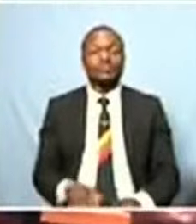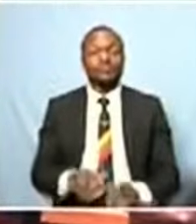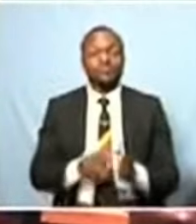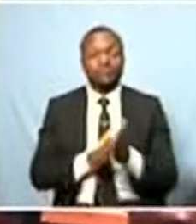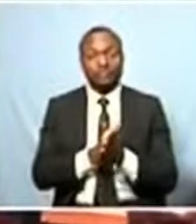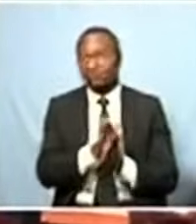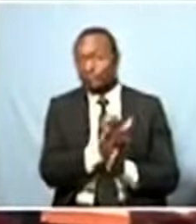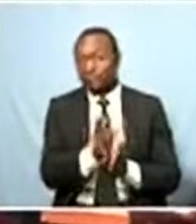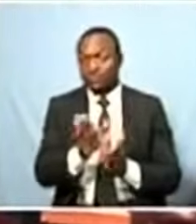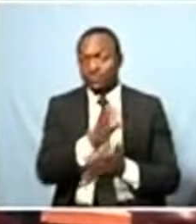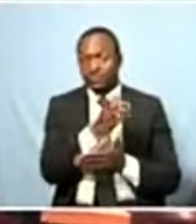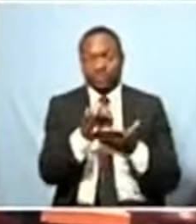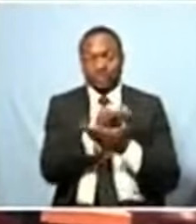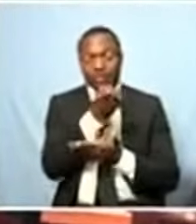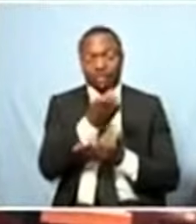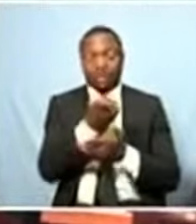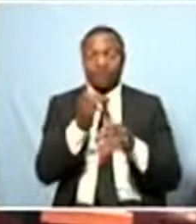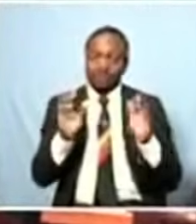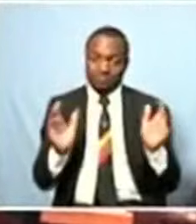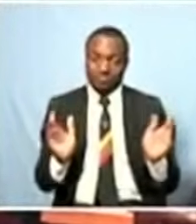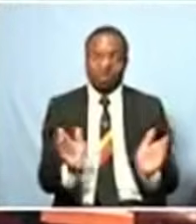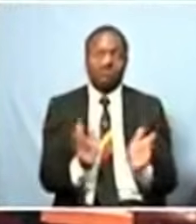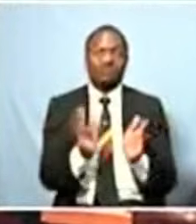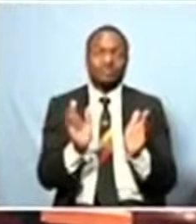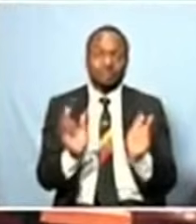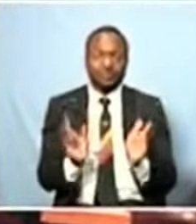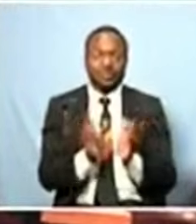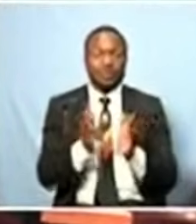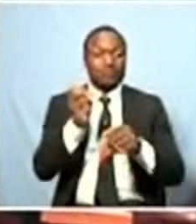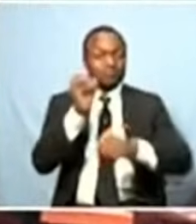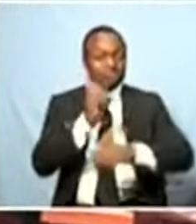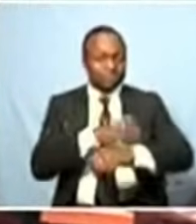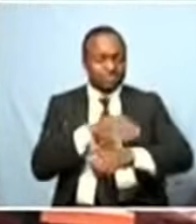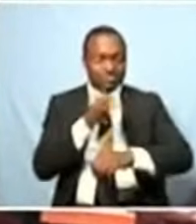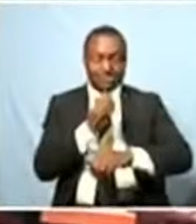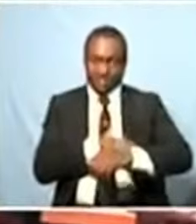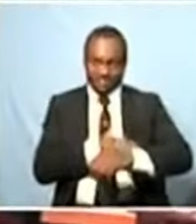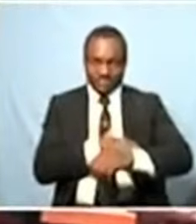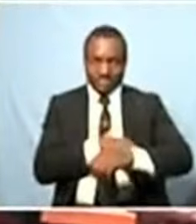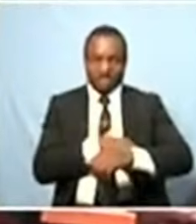the economy and the promotion of investment has created